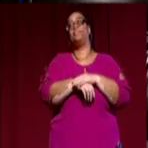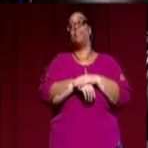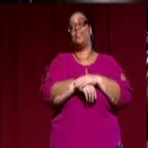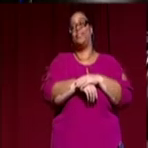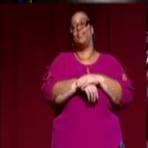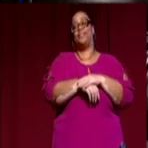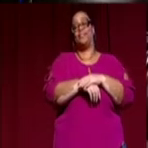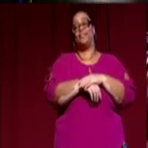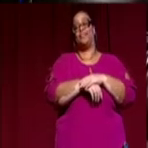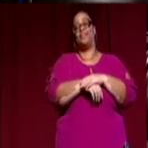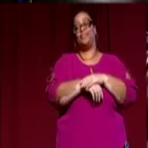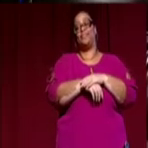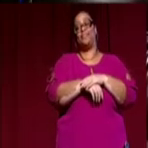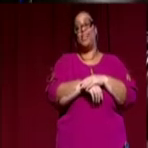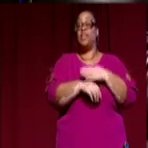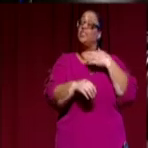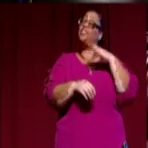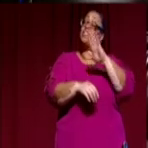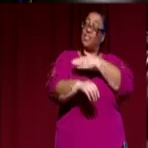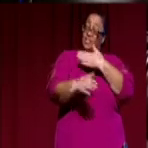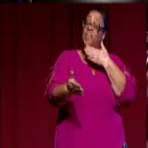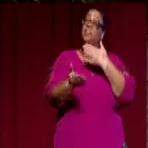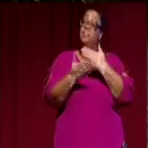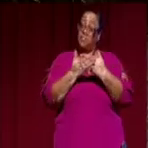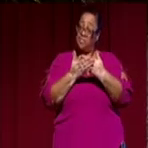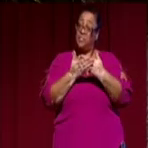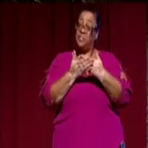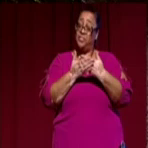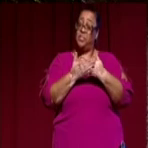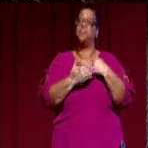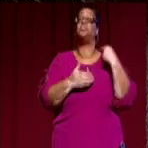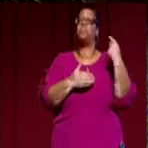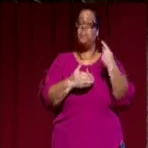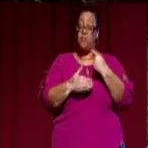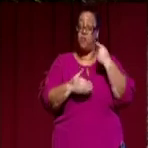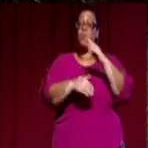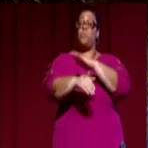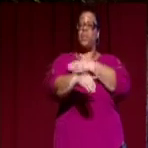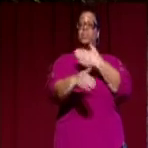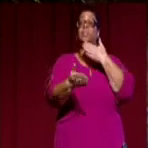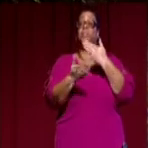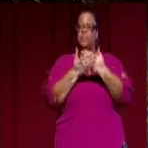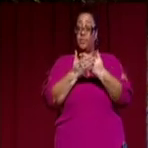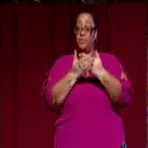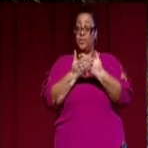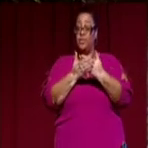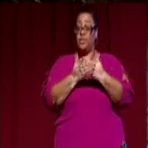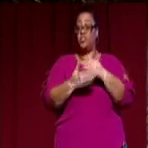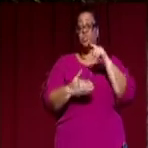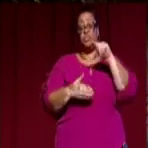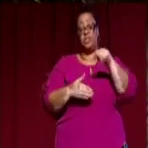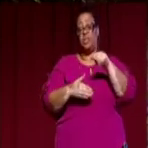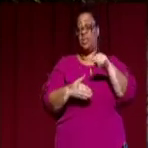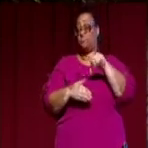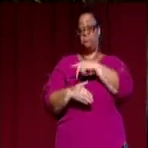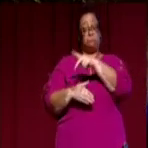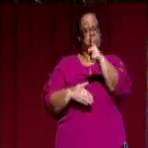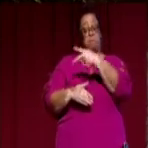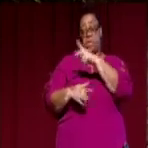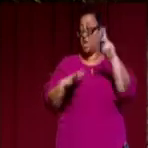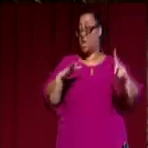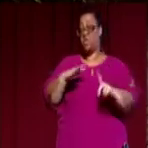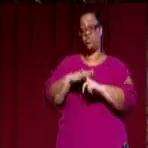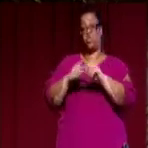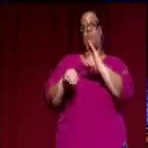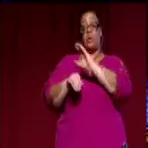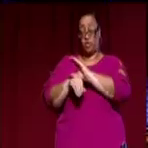But she sang it good, though. She always sings good. You know, Janice can't come to my church, and Tim can't come to my church and sing because